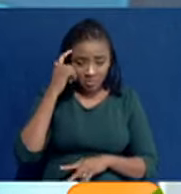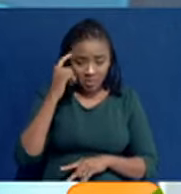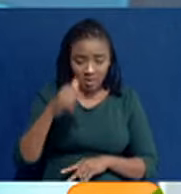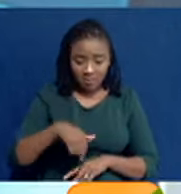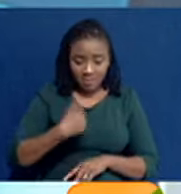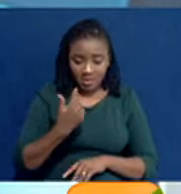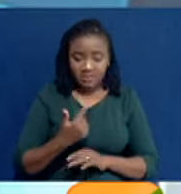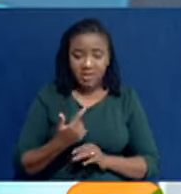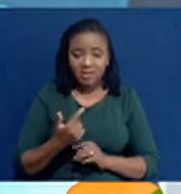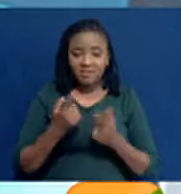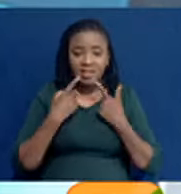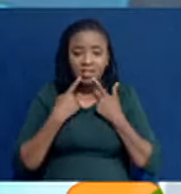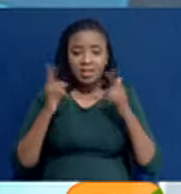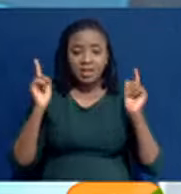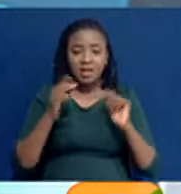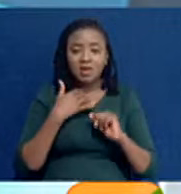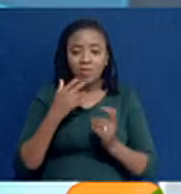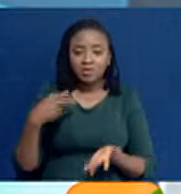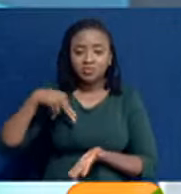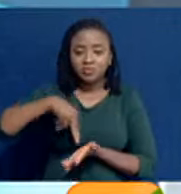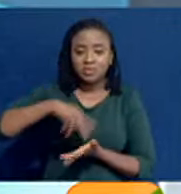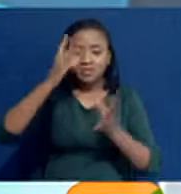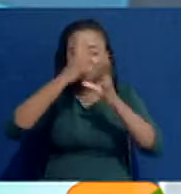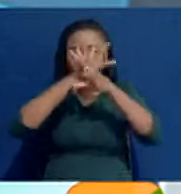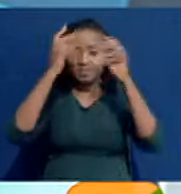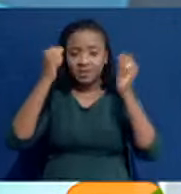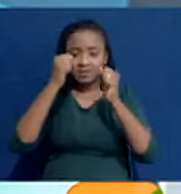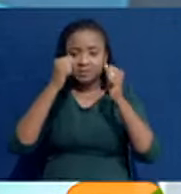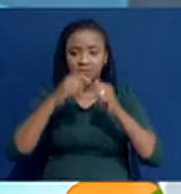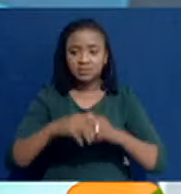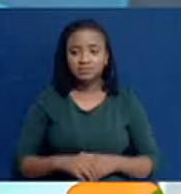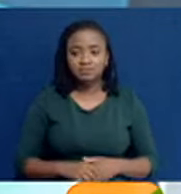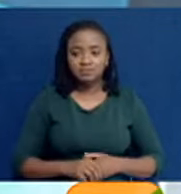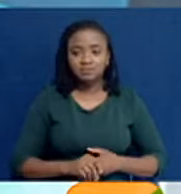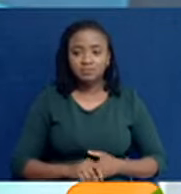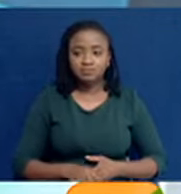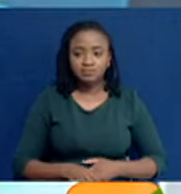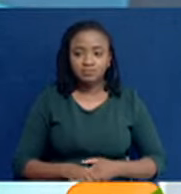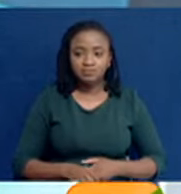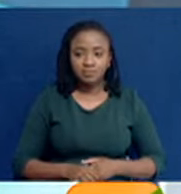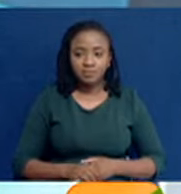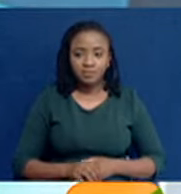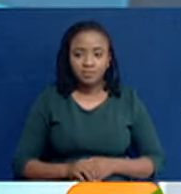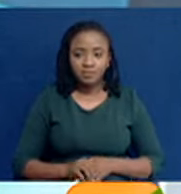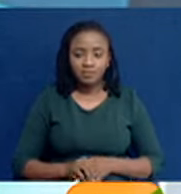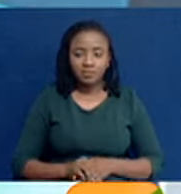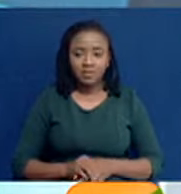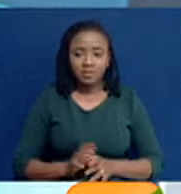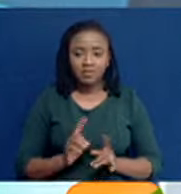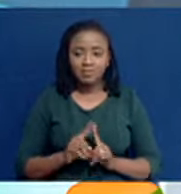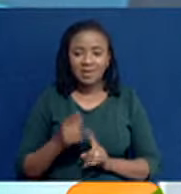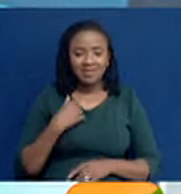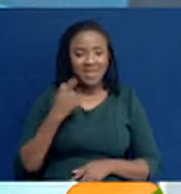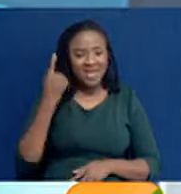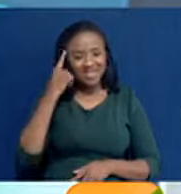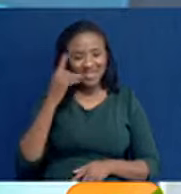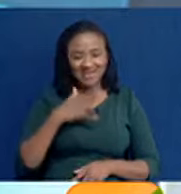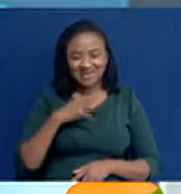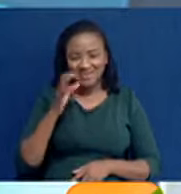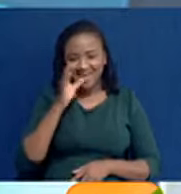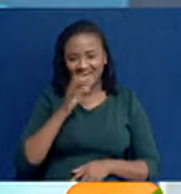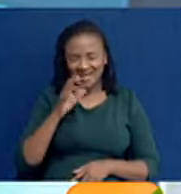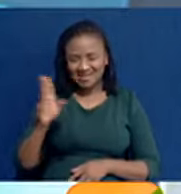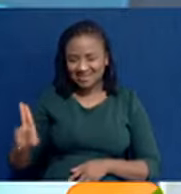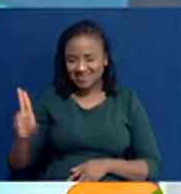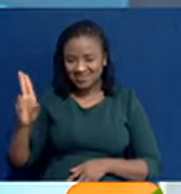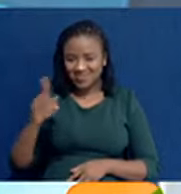I had declared to stand for president before President Uhuru did. Yeah. So I don't think my cousin put pressure on